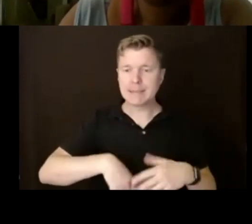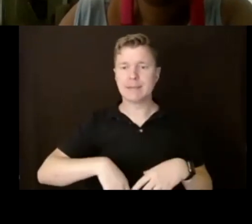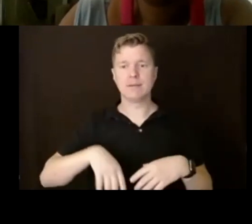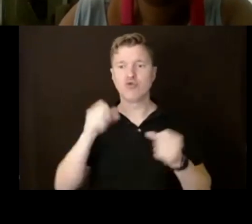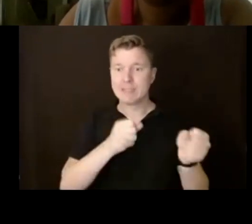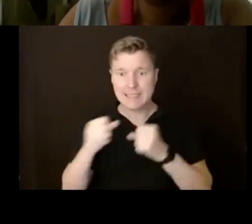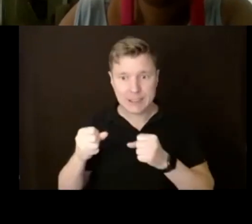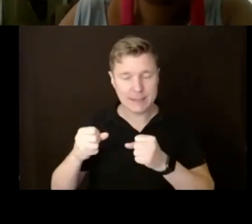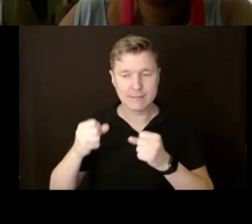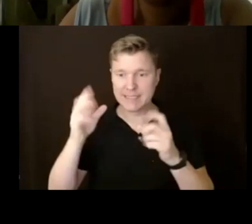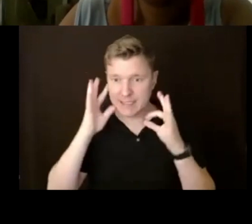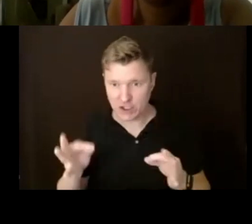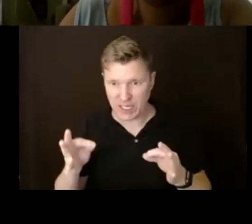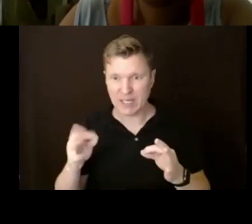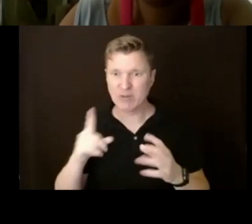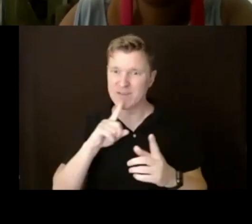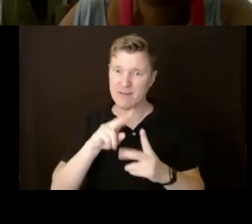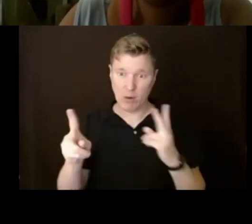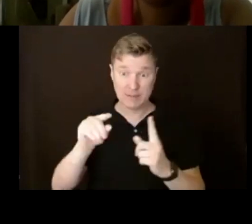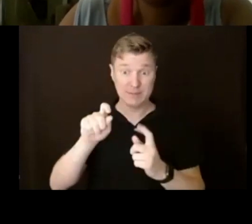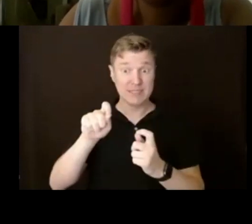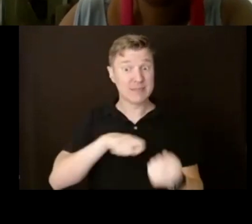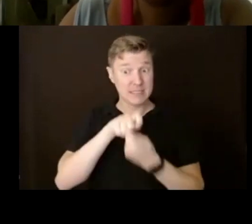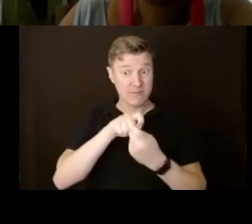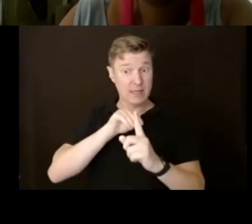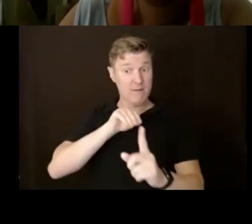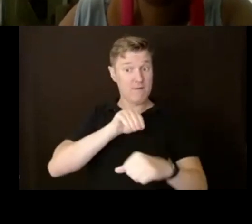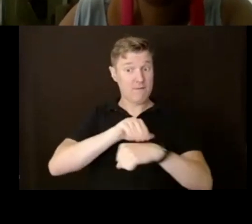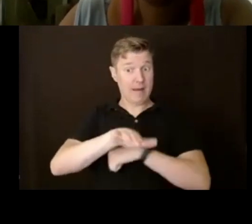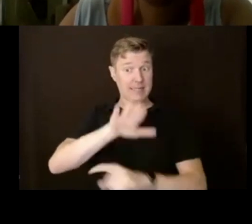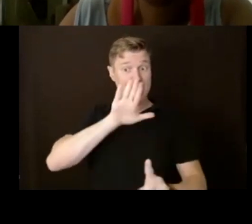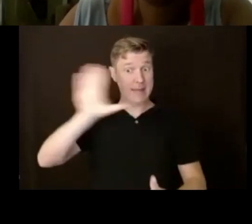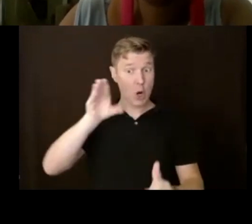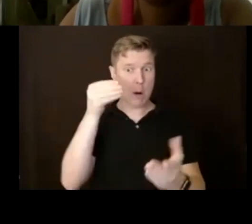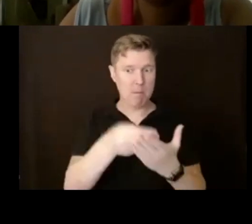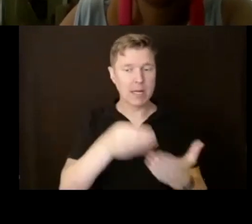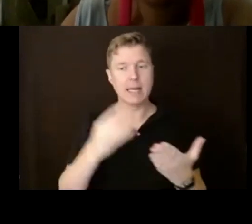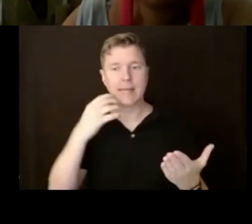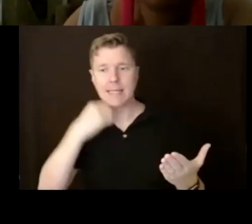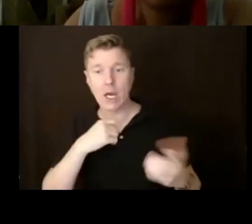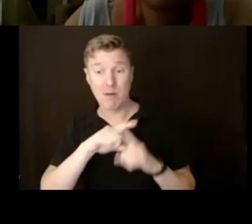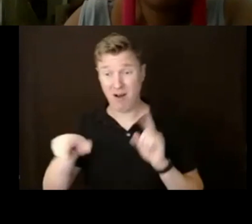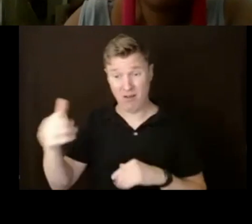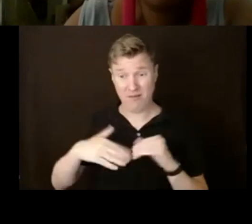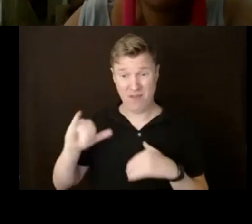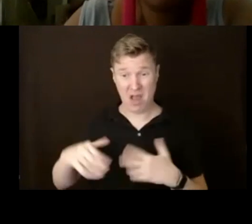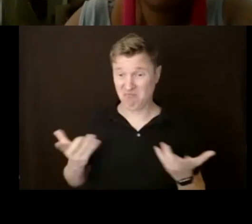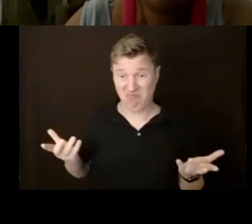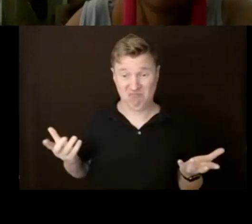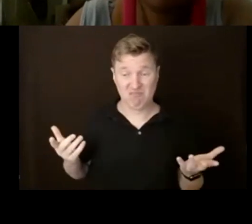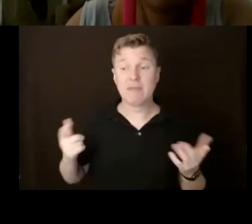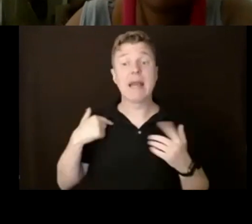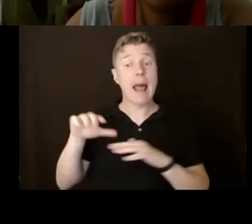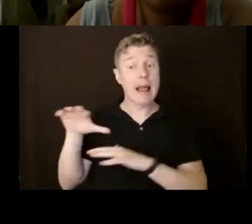money. I didn't see buy-in, and I also saw a lot of senior female leaders like in my work after